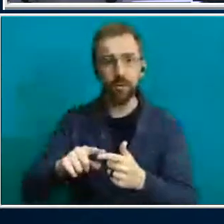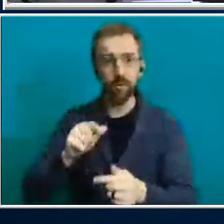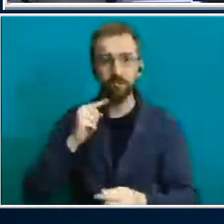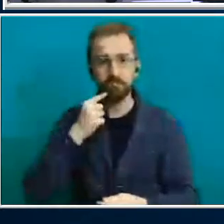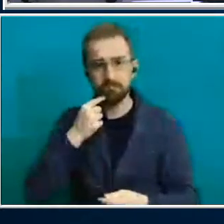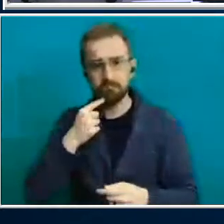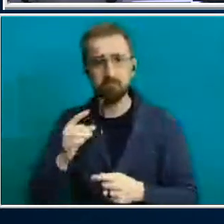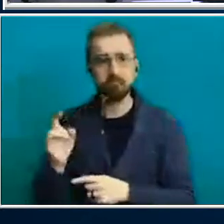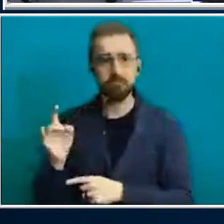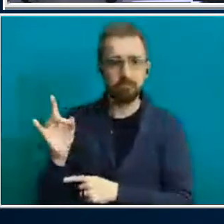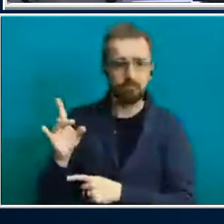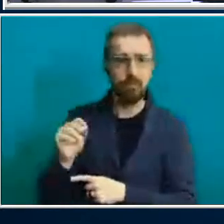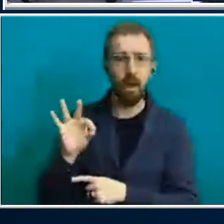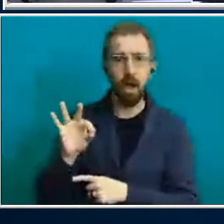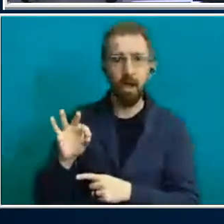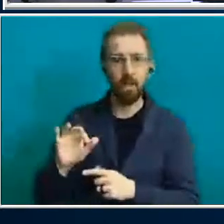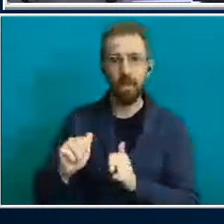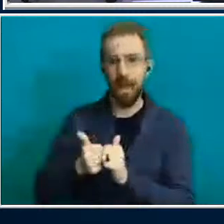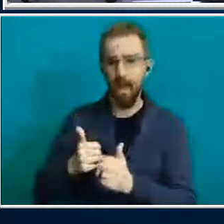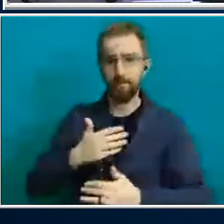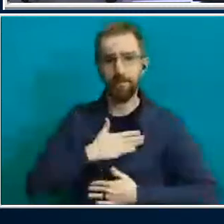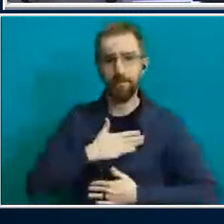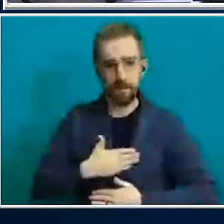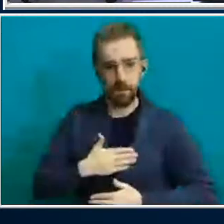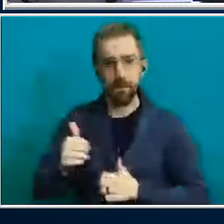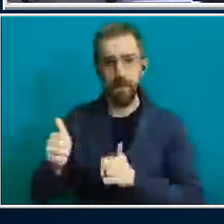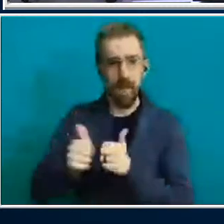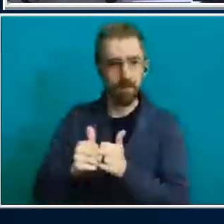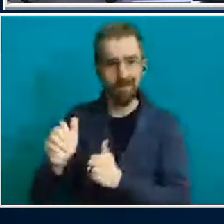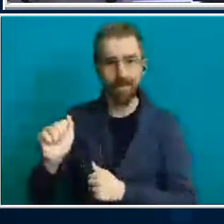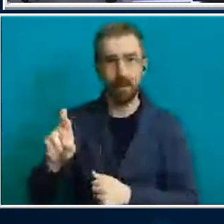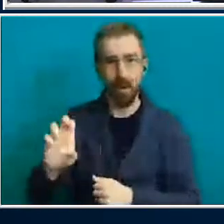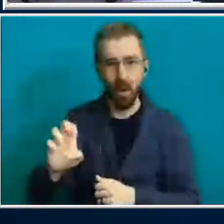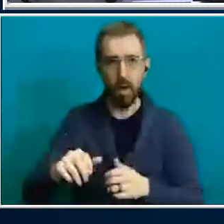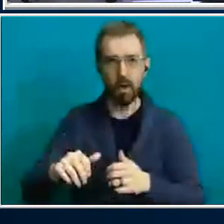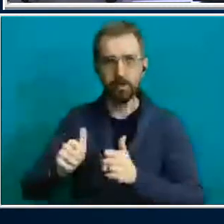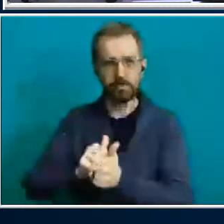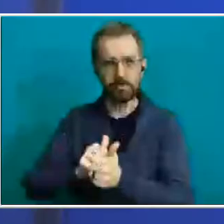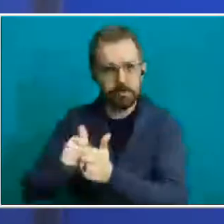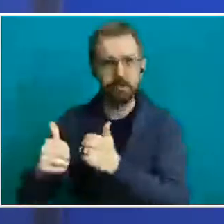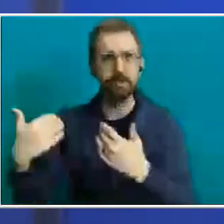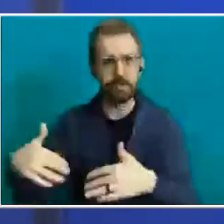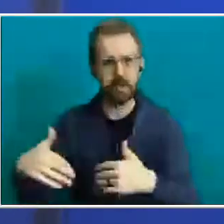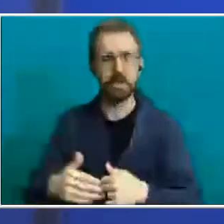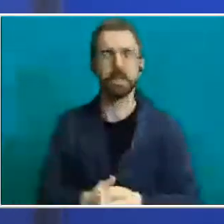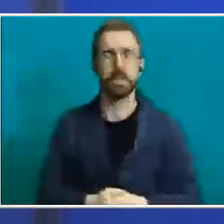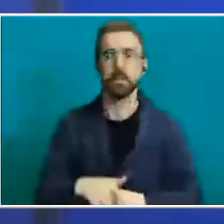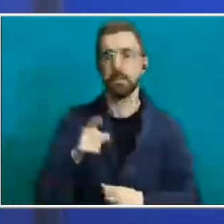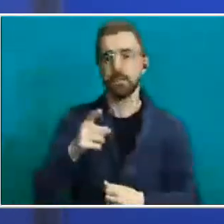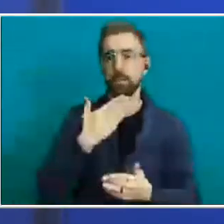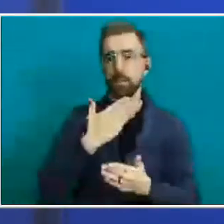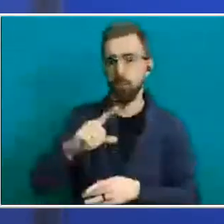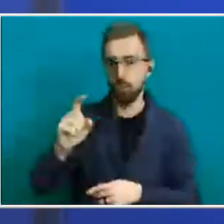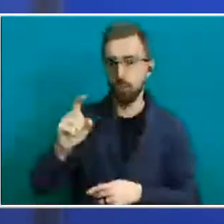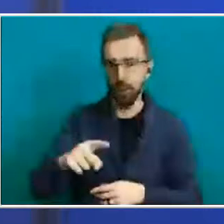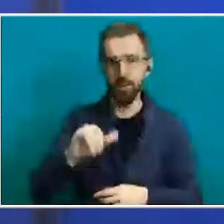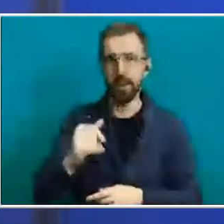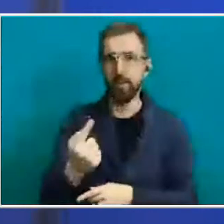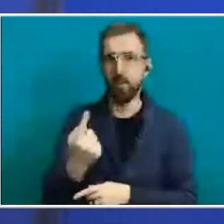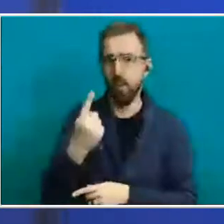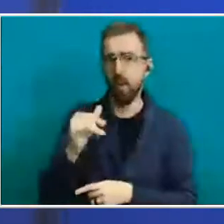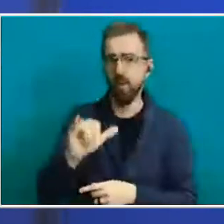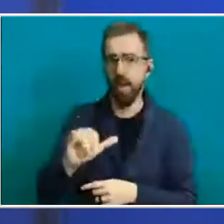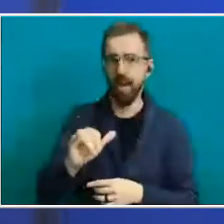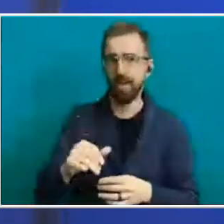of just how physical athletes are? Yeah, again, it's a great question, and that's one that it's a tricky one to